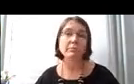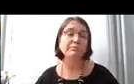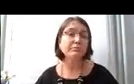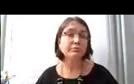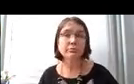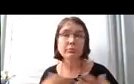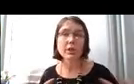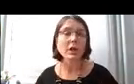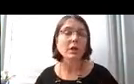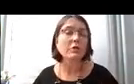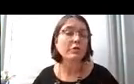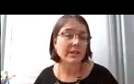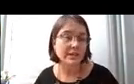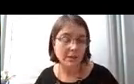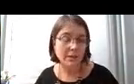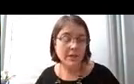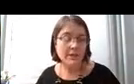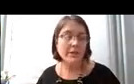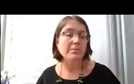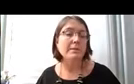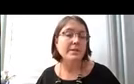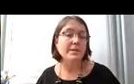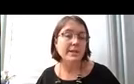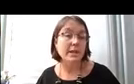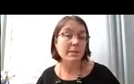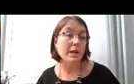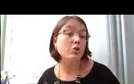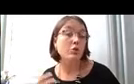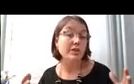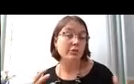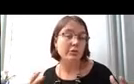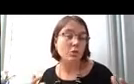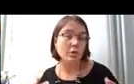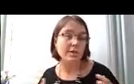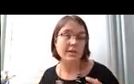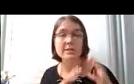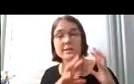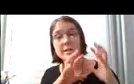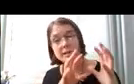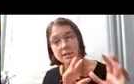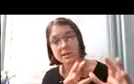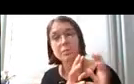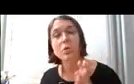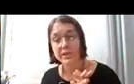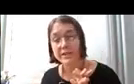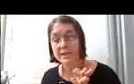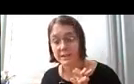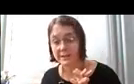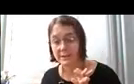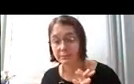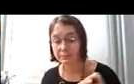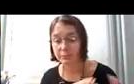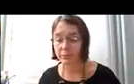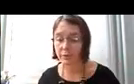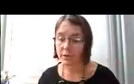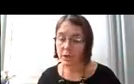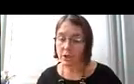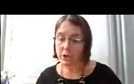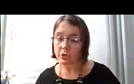of a local fitness club that might be thinking about new skills and qualities to support this